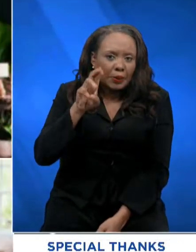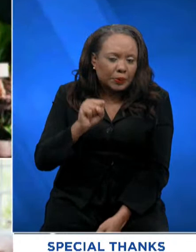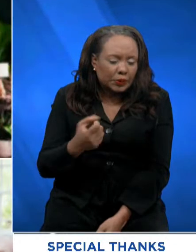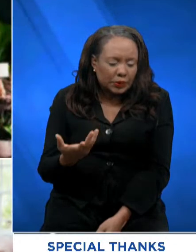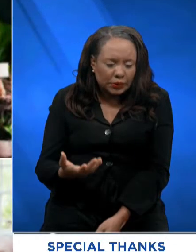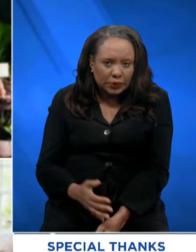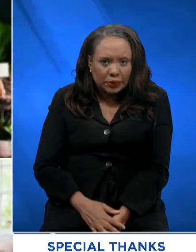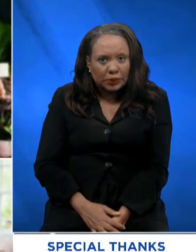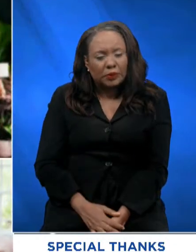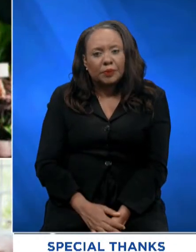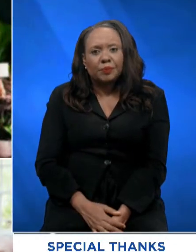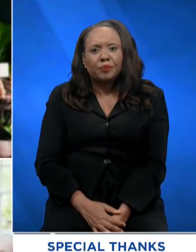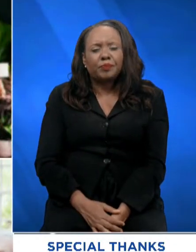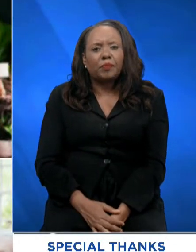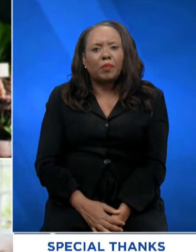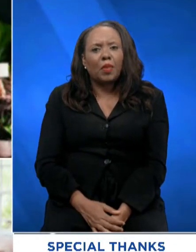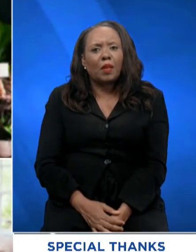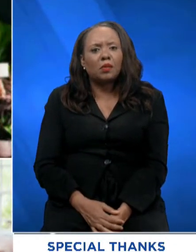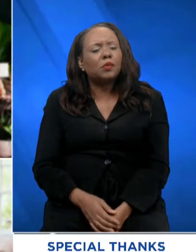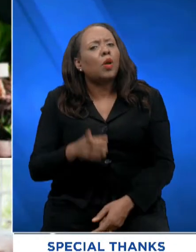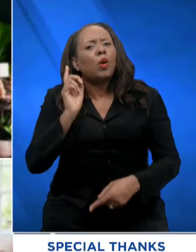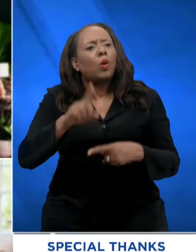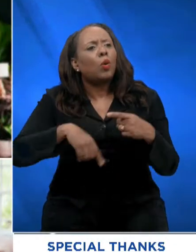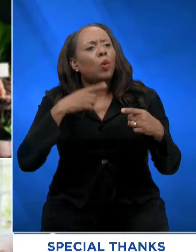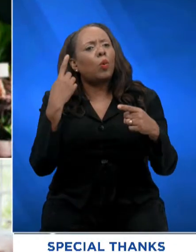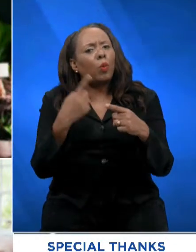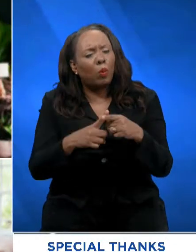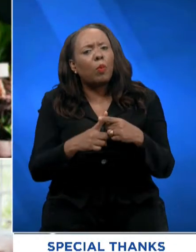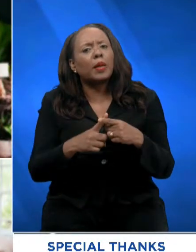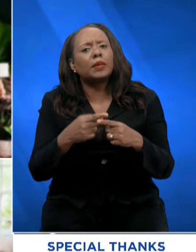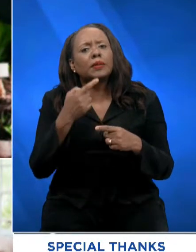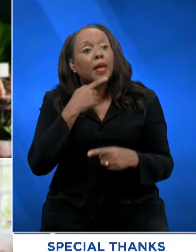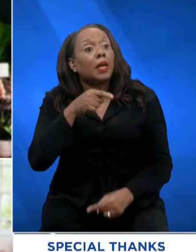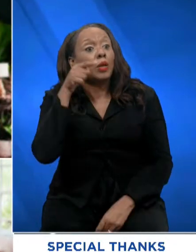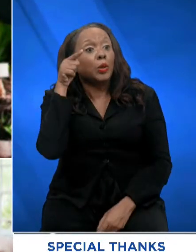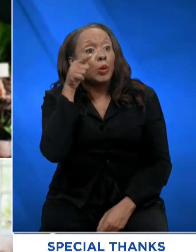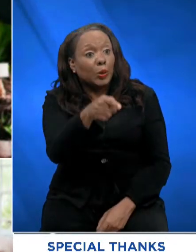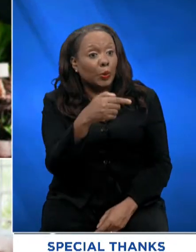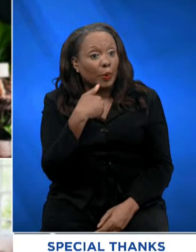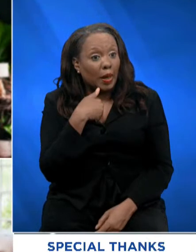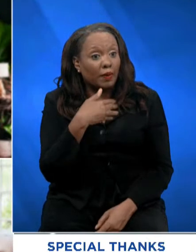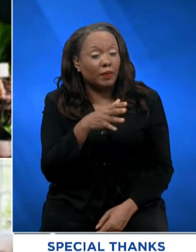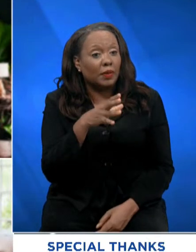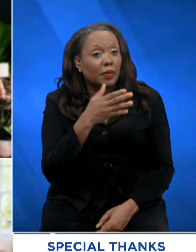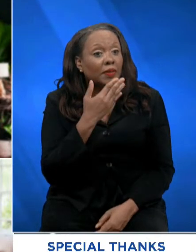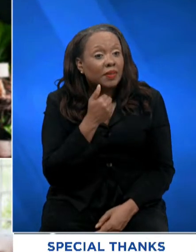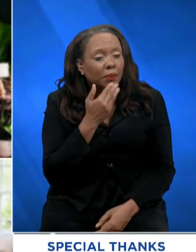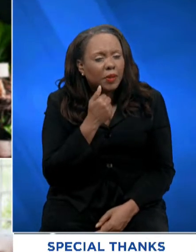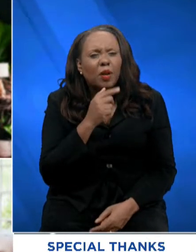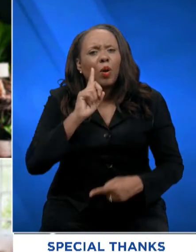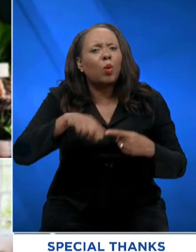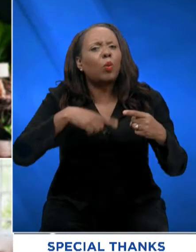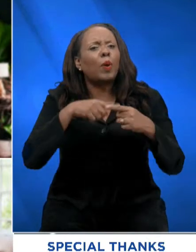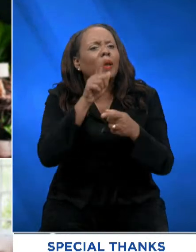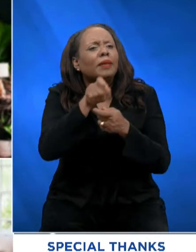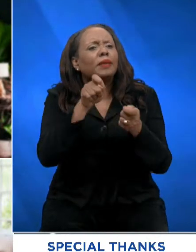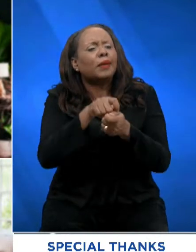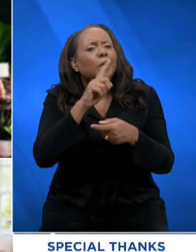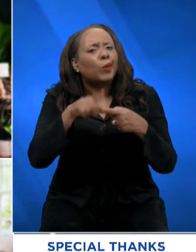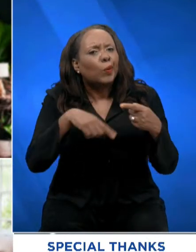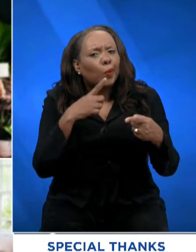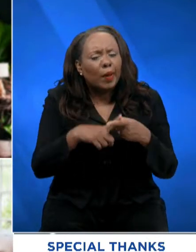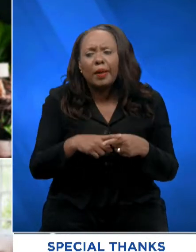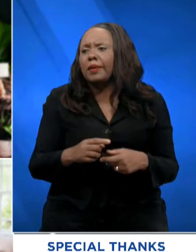Wow. So when were you diagnosed with diabetes, and then how long did it take you to find out now that you had